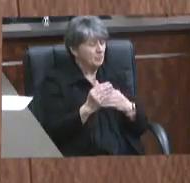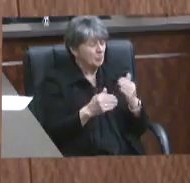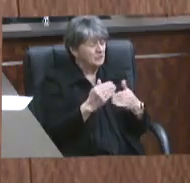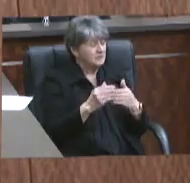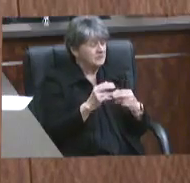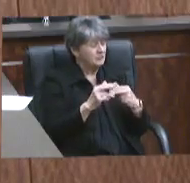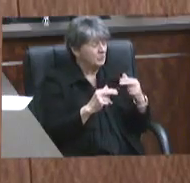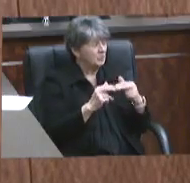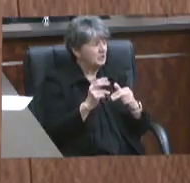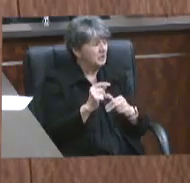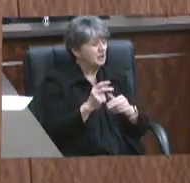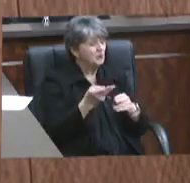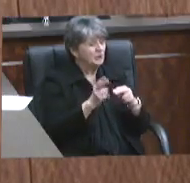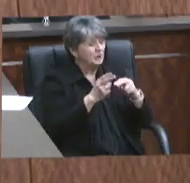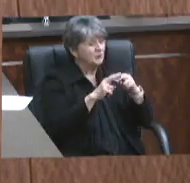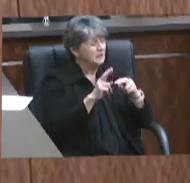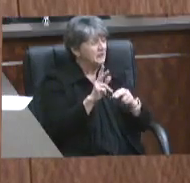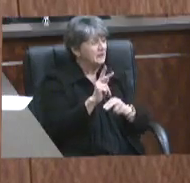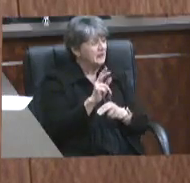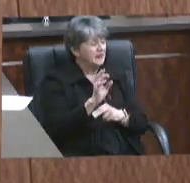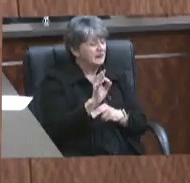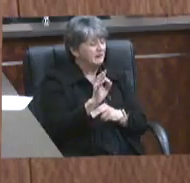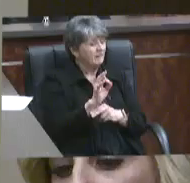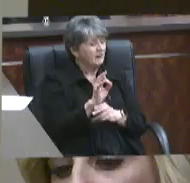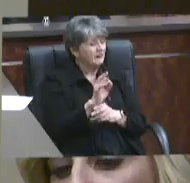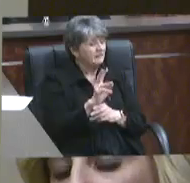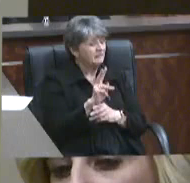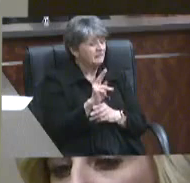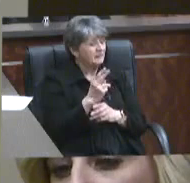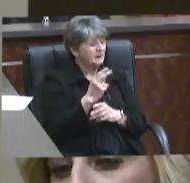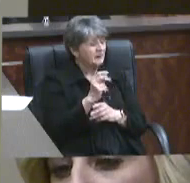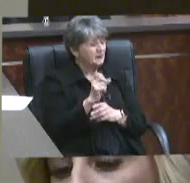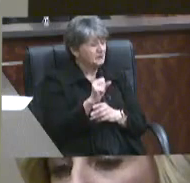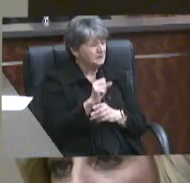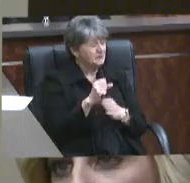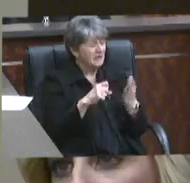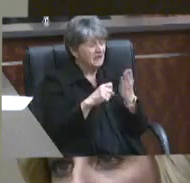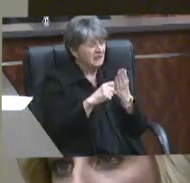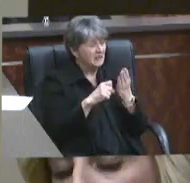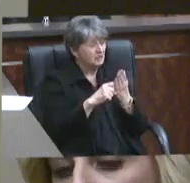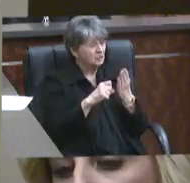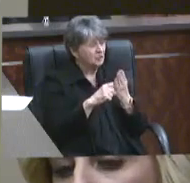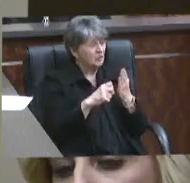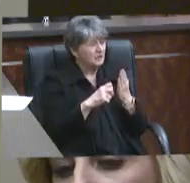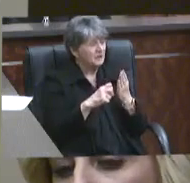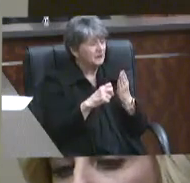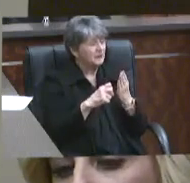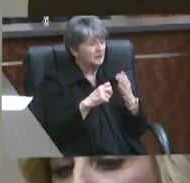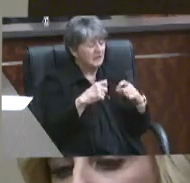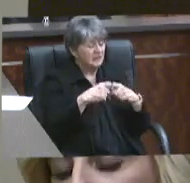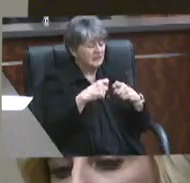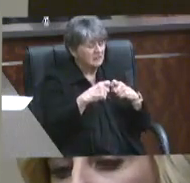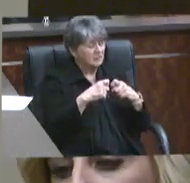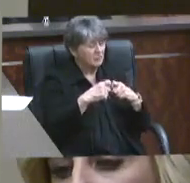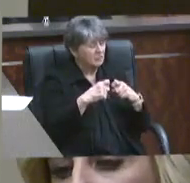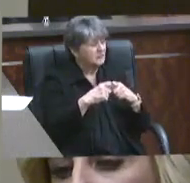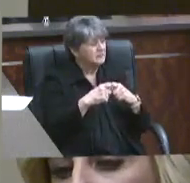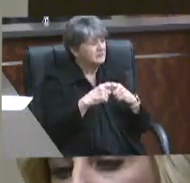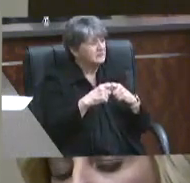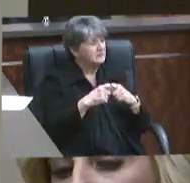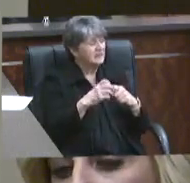You increased the K-9 vehicles, electronic ticketing for traffic citations, and